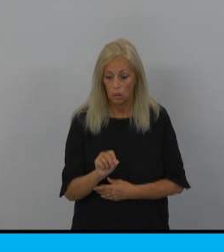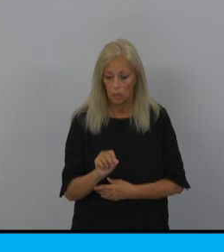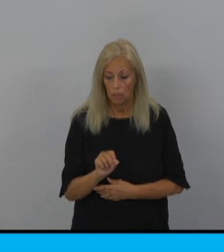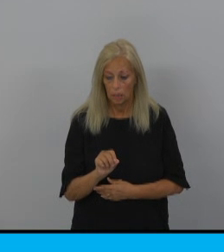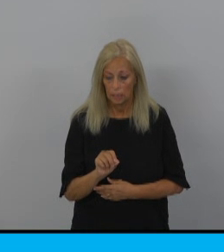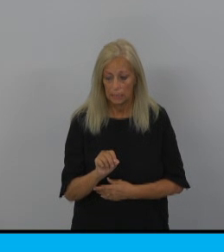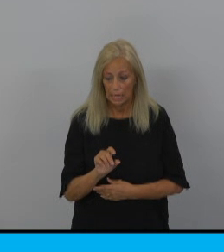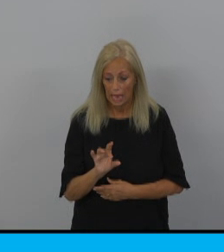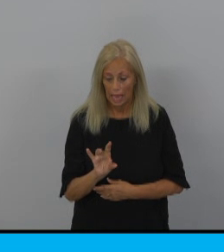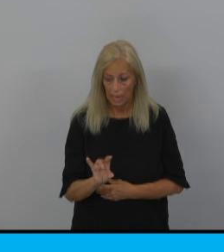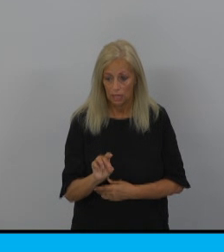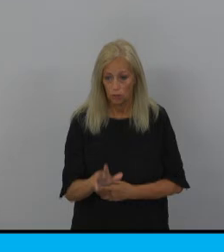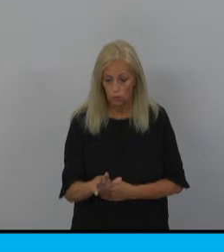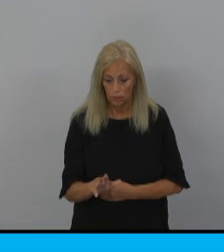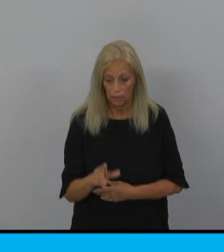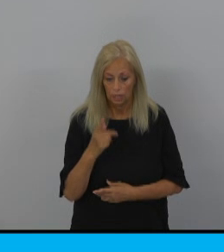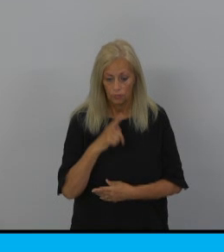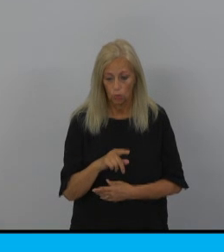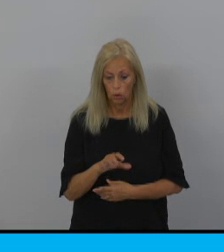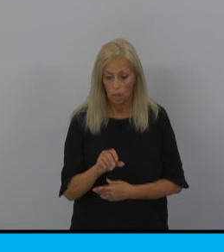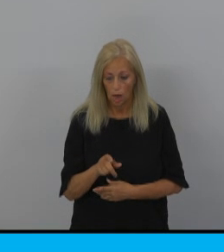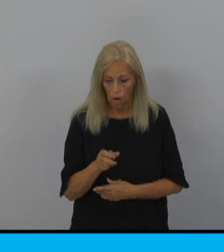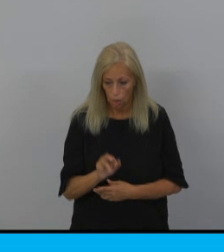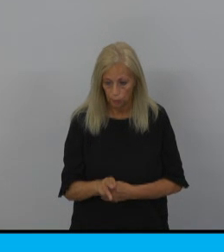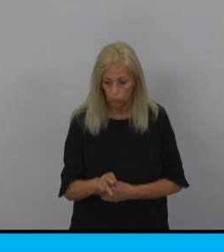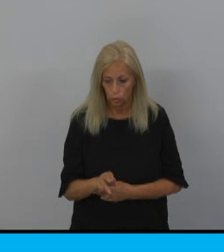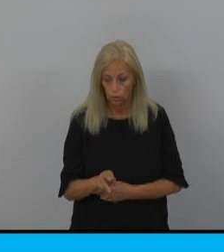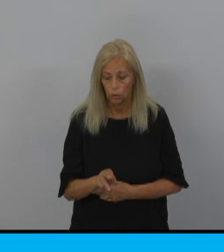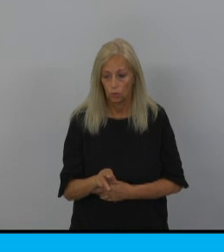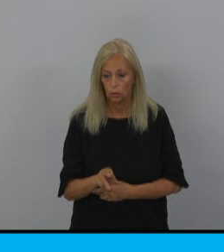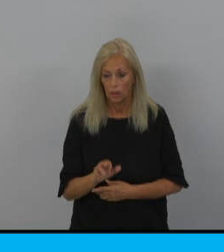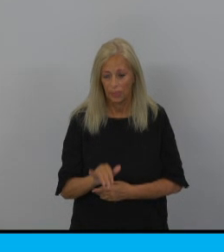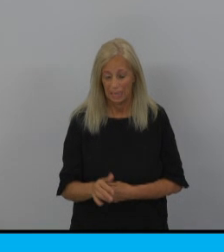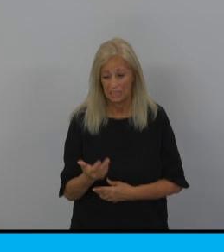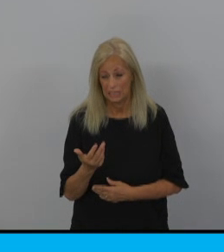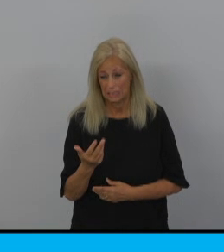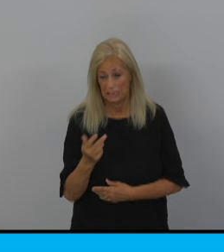for our copper pennies. Now, that's a